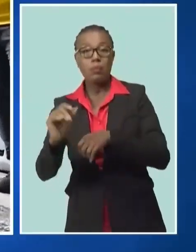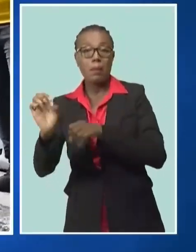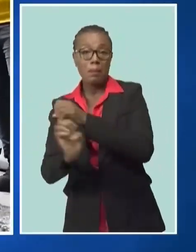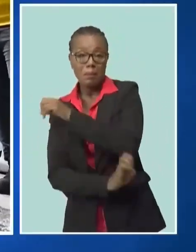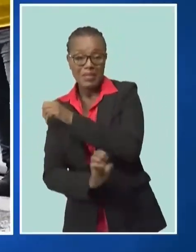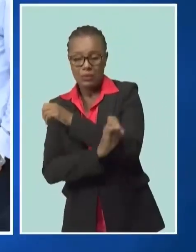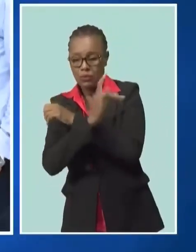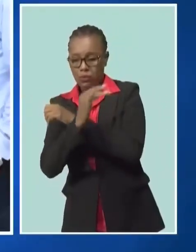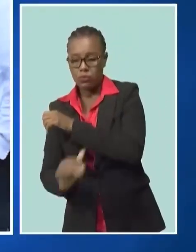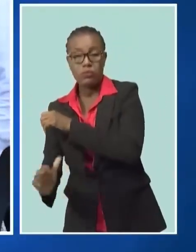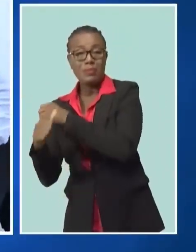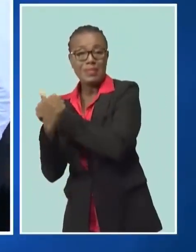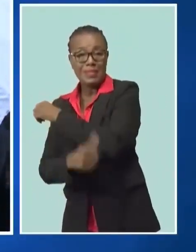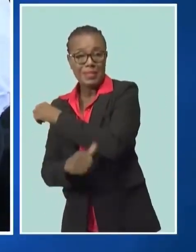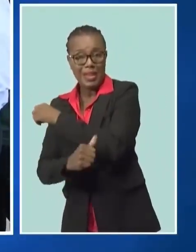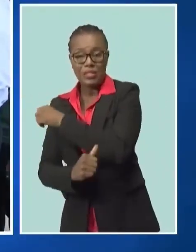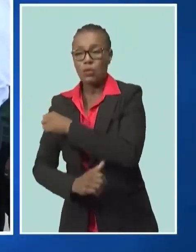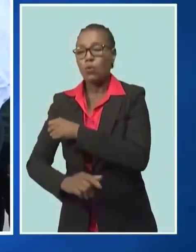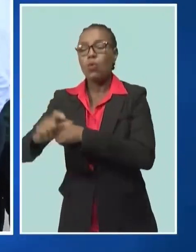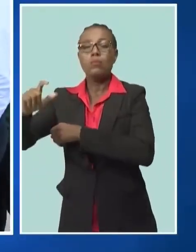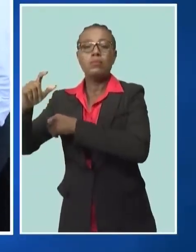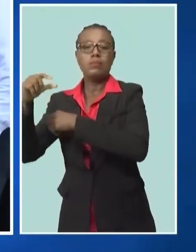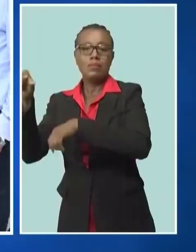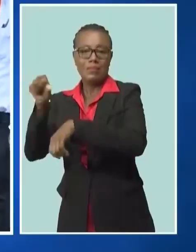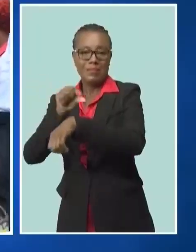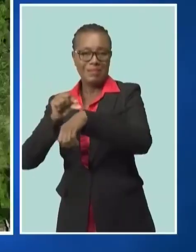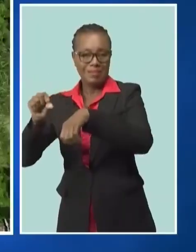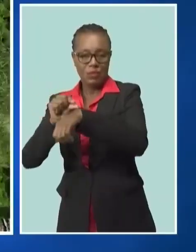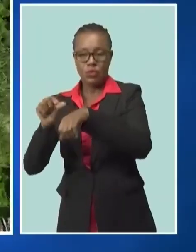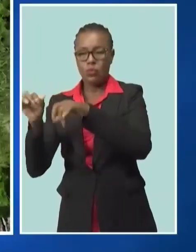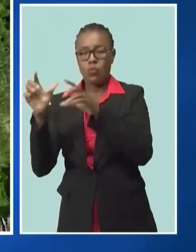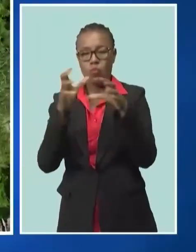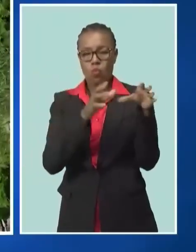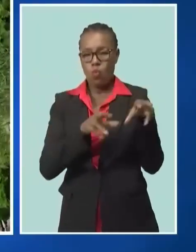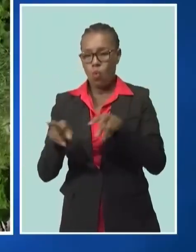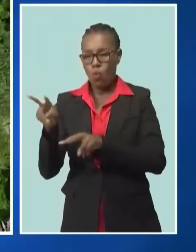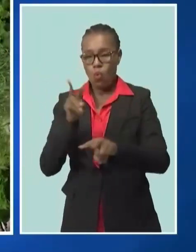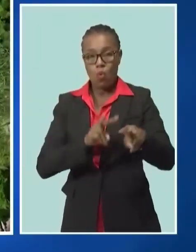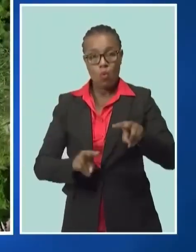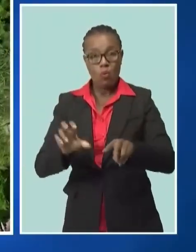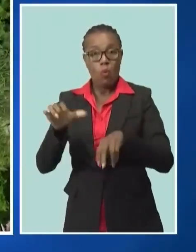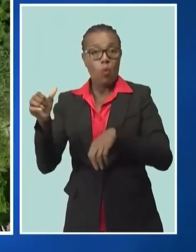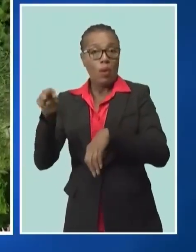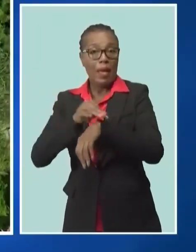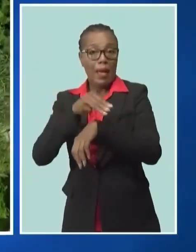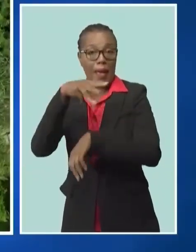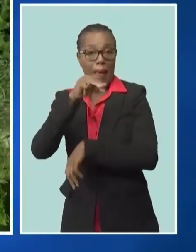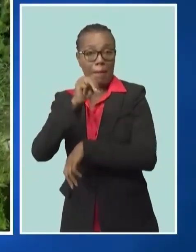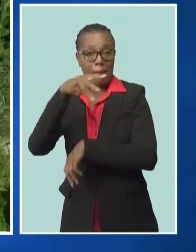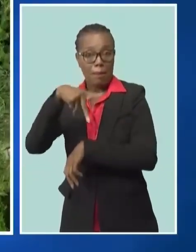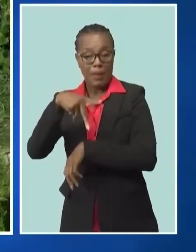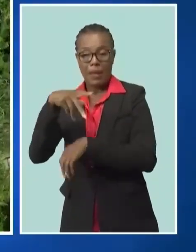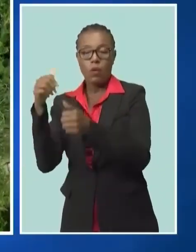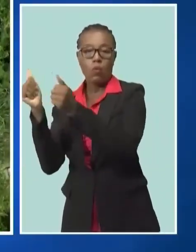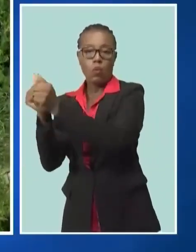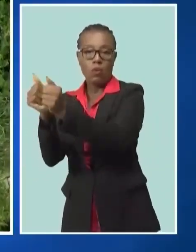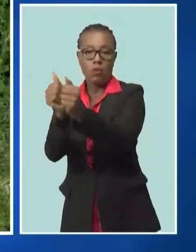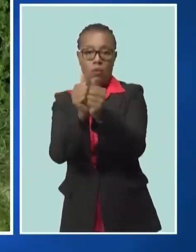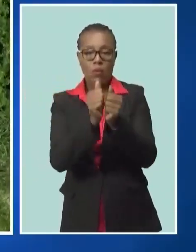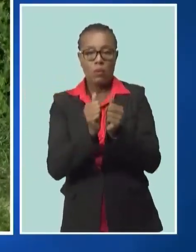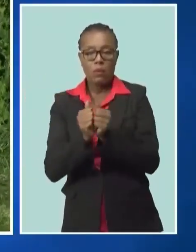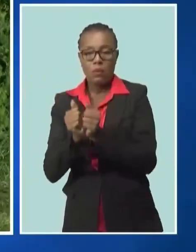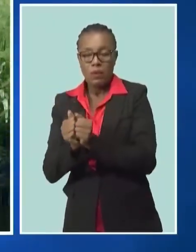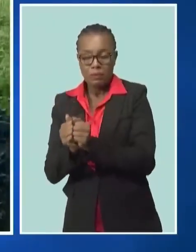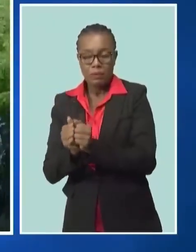to St. Andrew and St. Joseph, accompanied by their respective parliamentary representatives. Acting